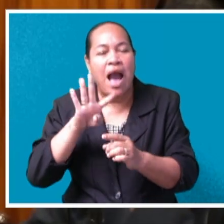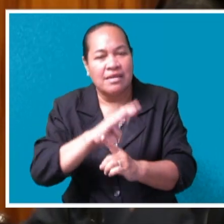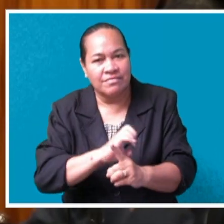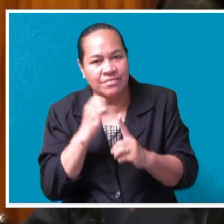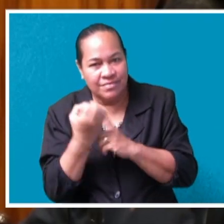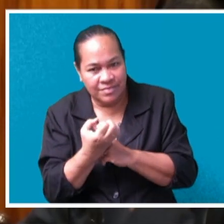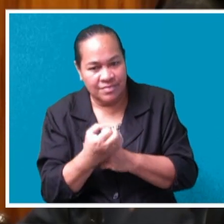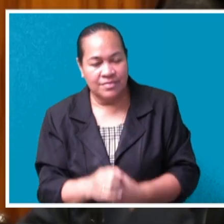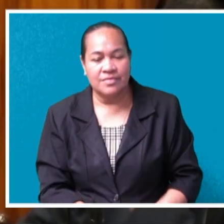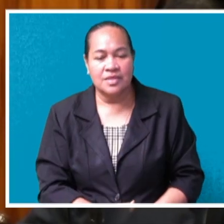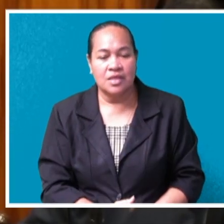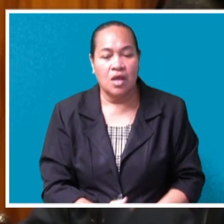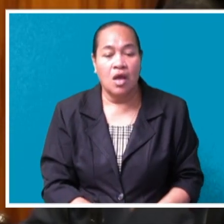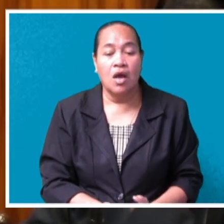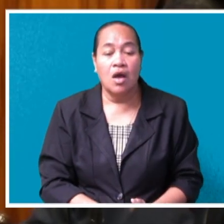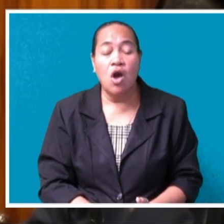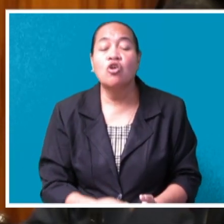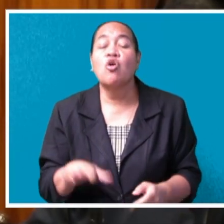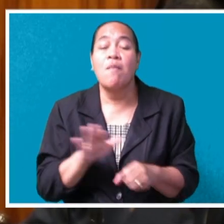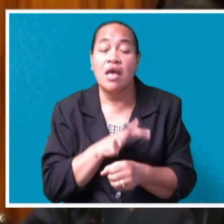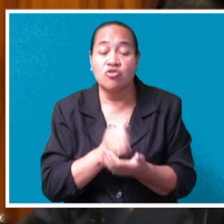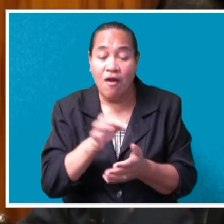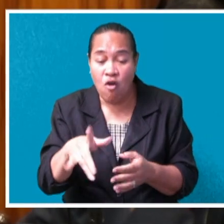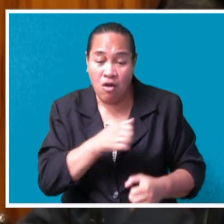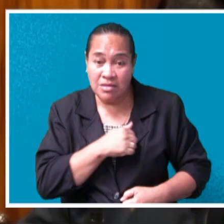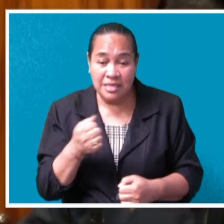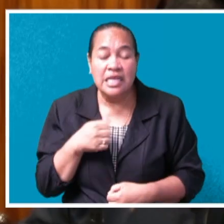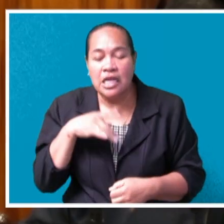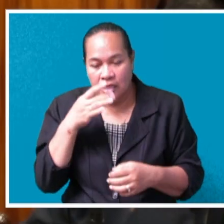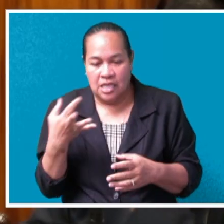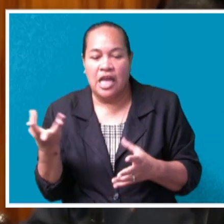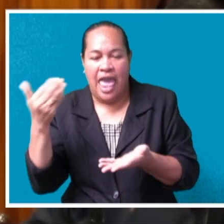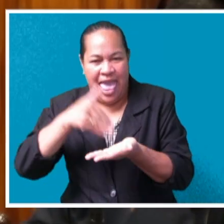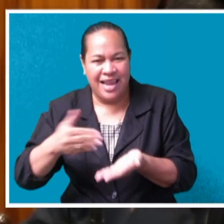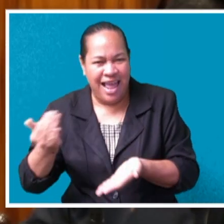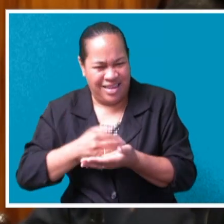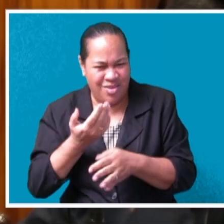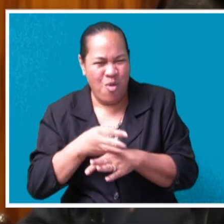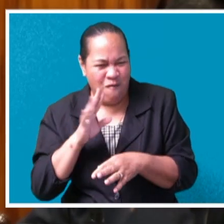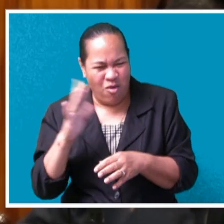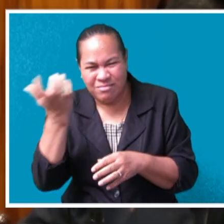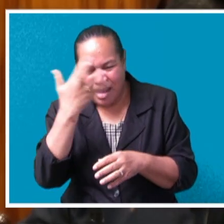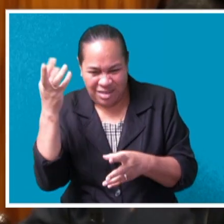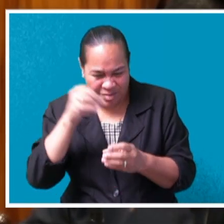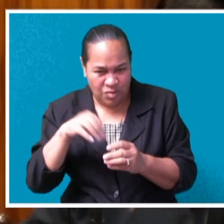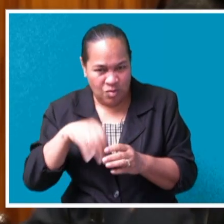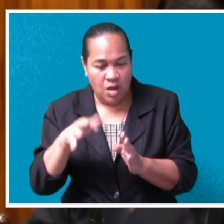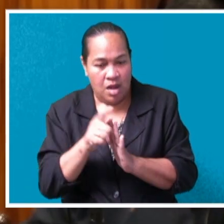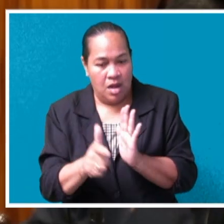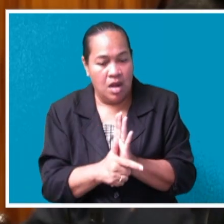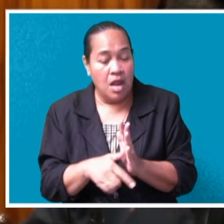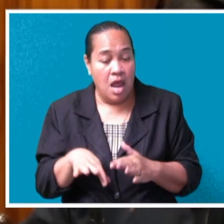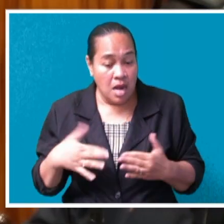ensure that it reflects contemporary security requirements. In addition, work continues on the development